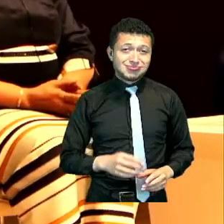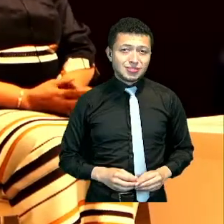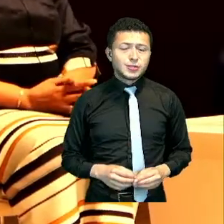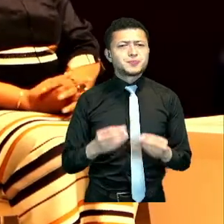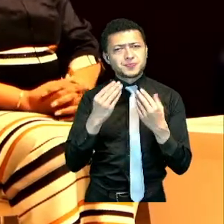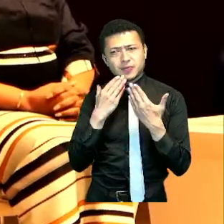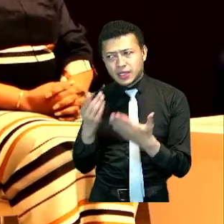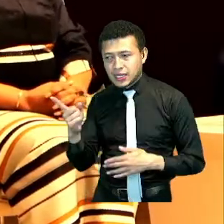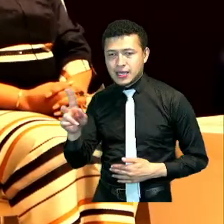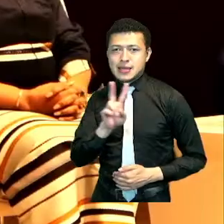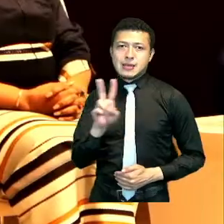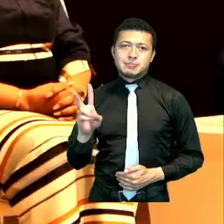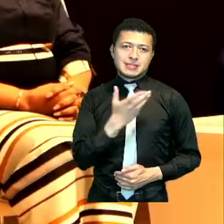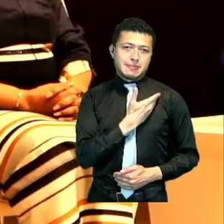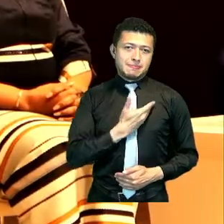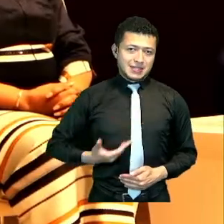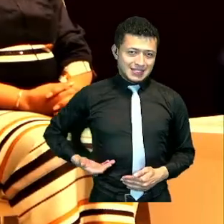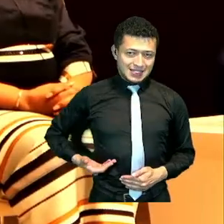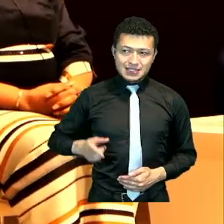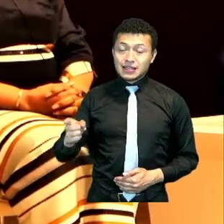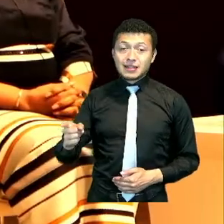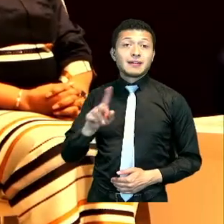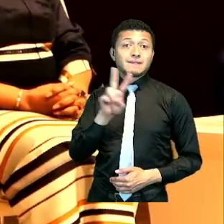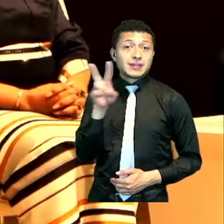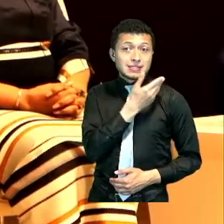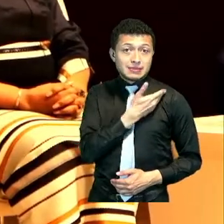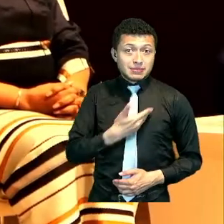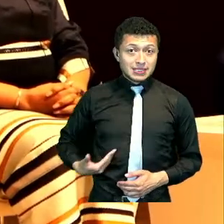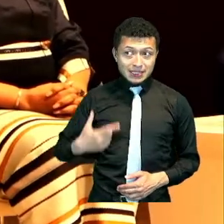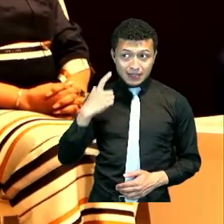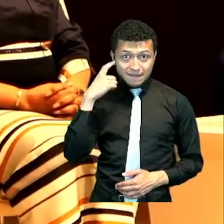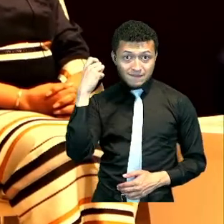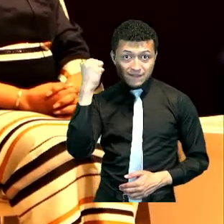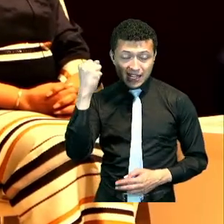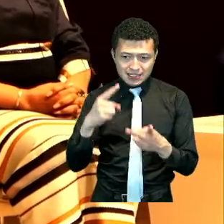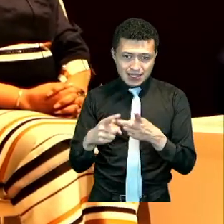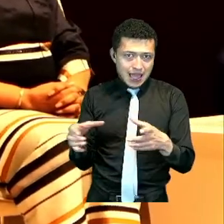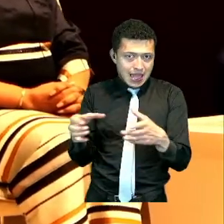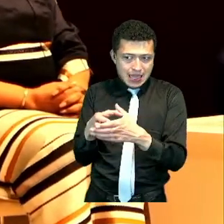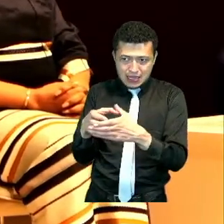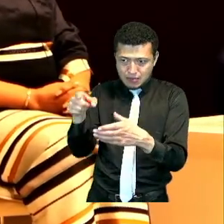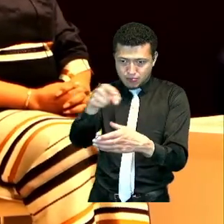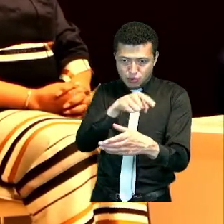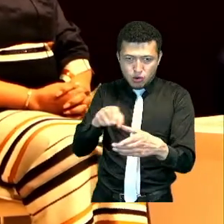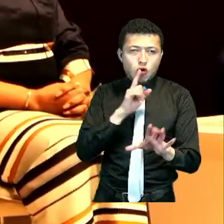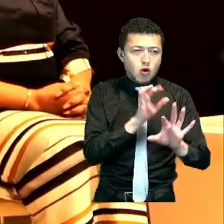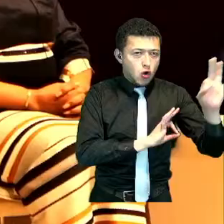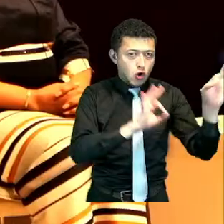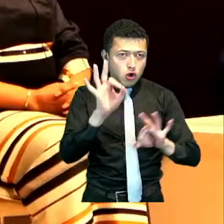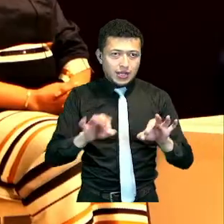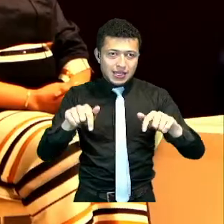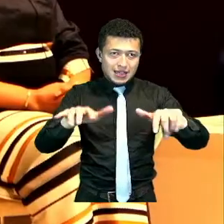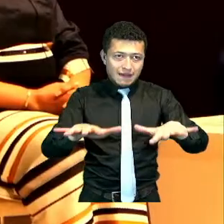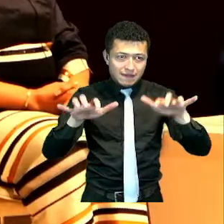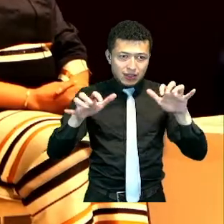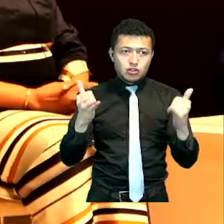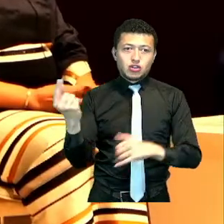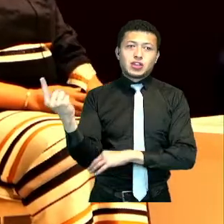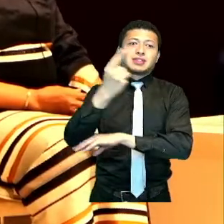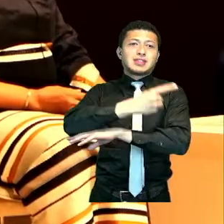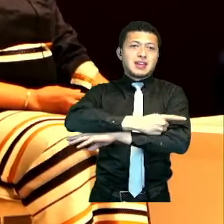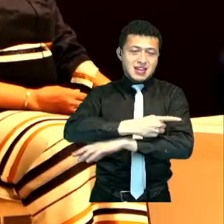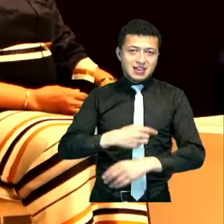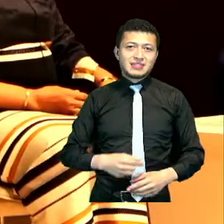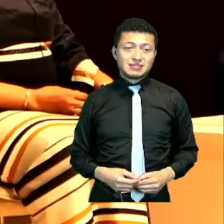I would also like to thank Madam Vice President Francia Marquez and her team for organizing this event